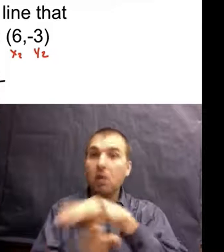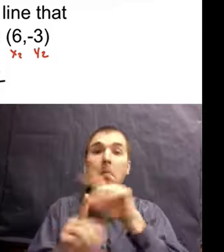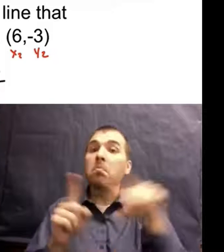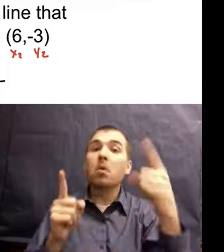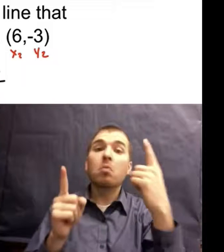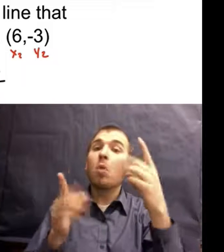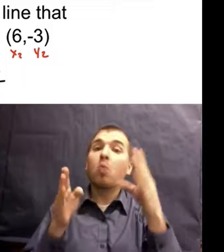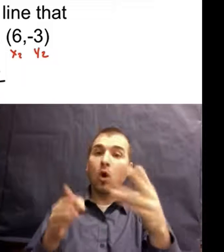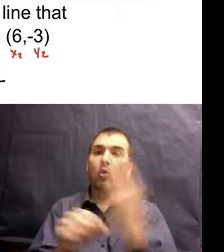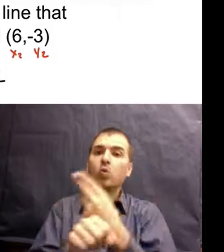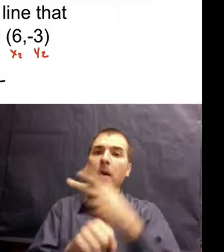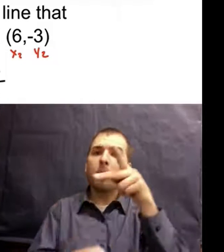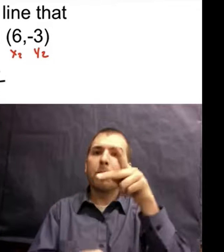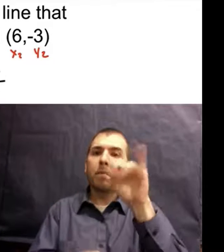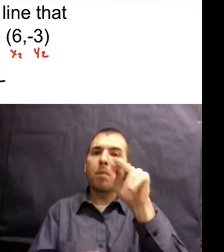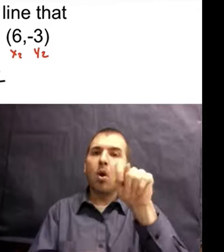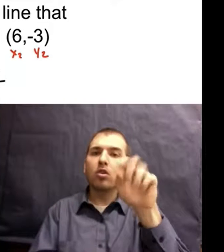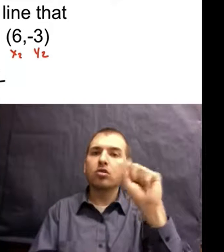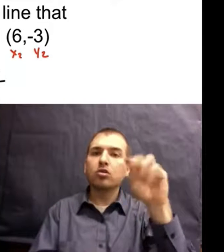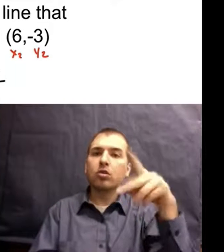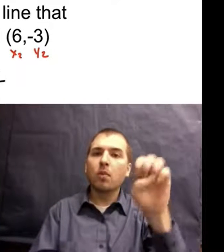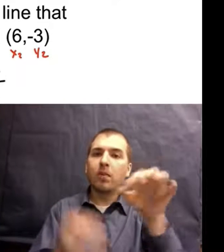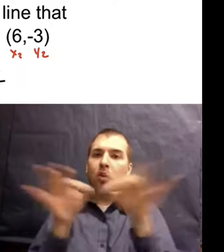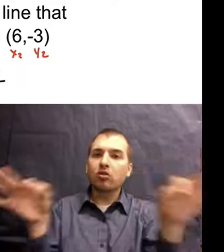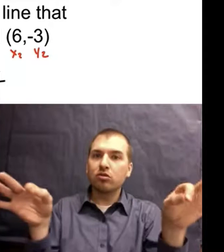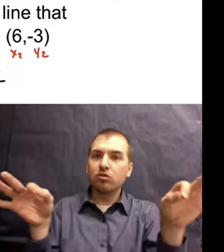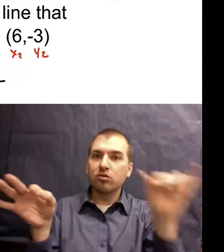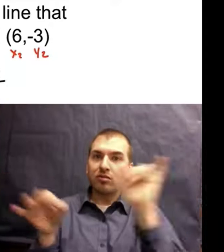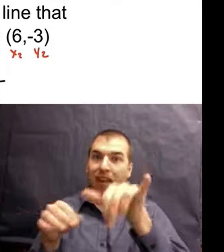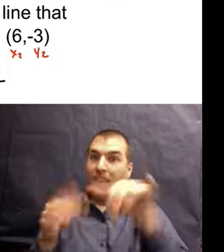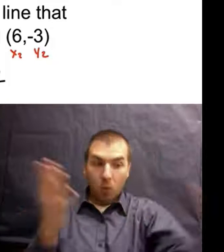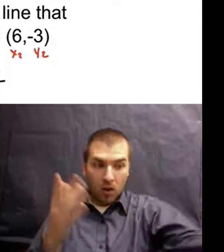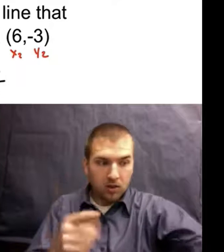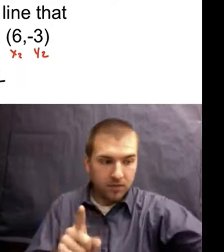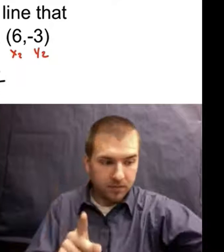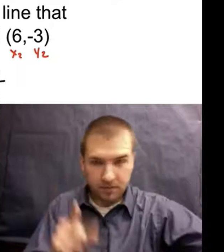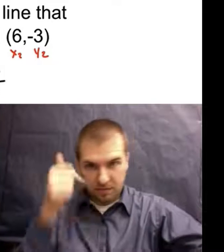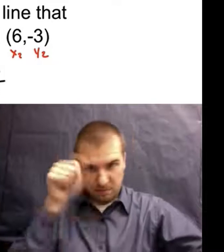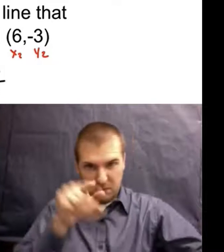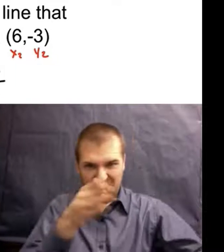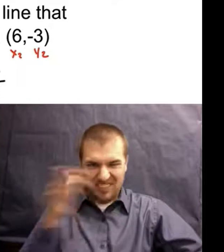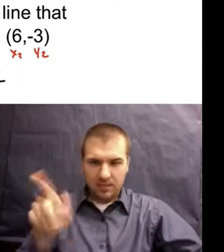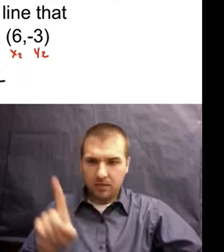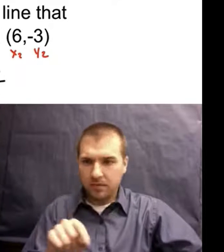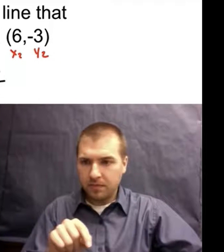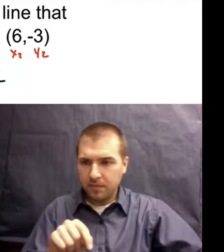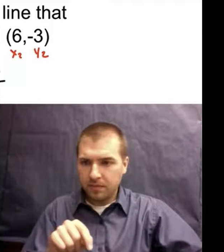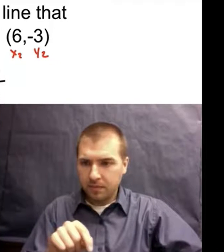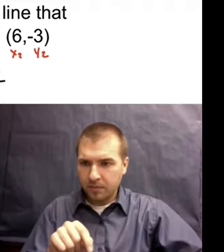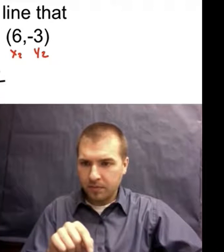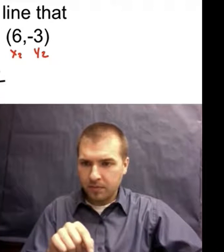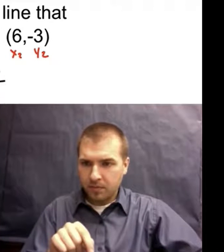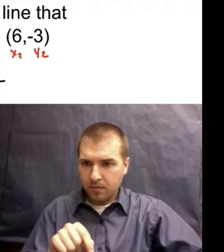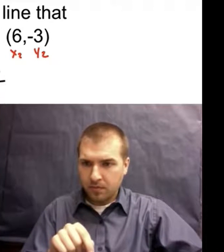exactly where it's crossing. Or we could use the other equation.